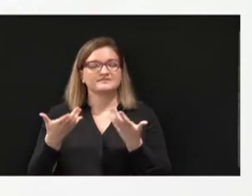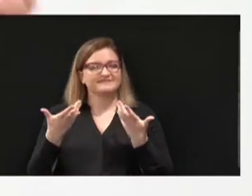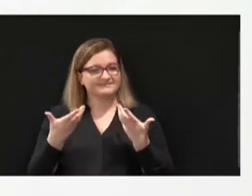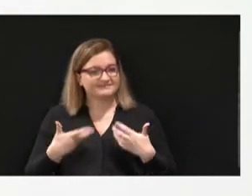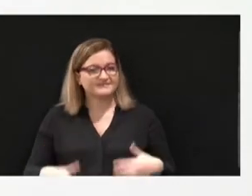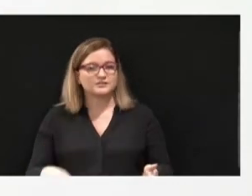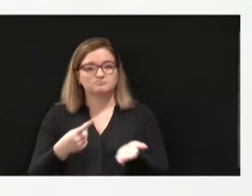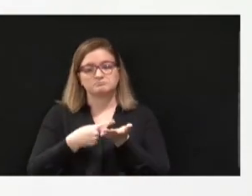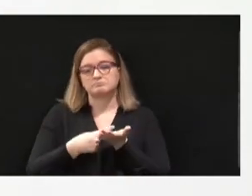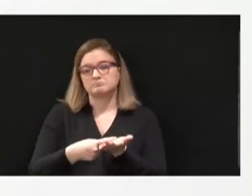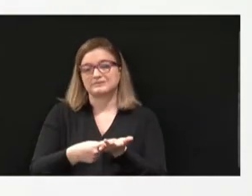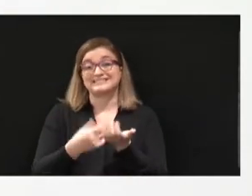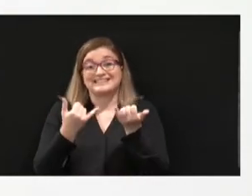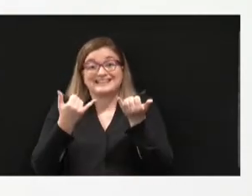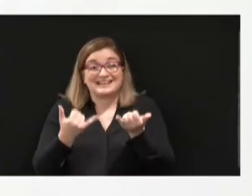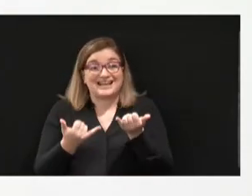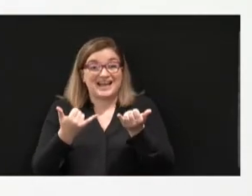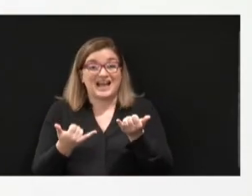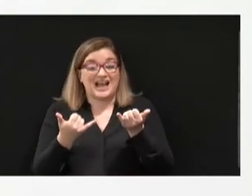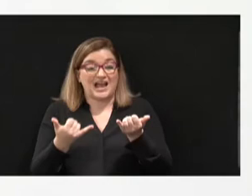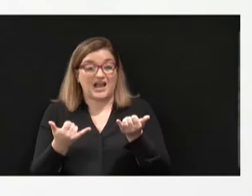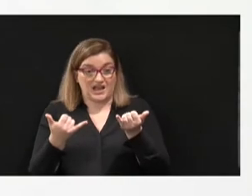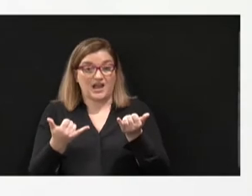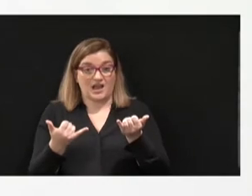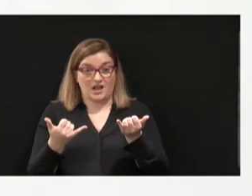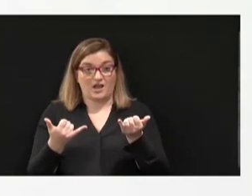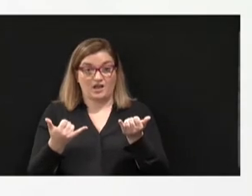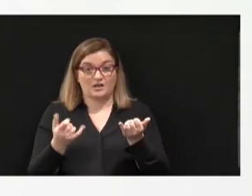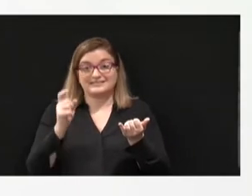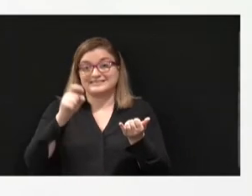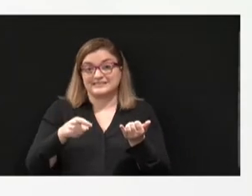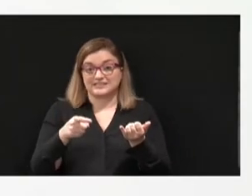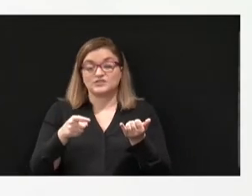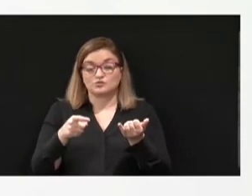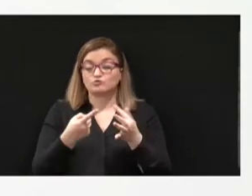now to go and get these ideas, get our